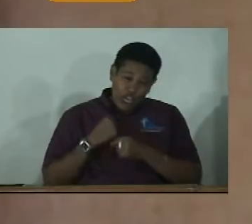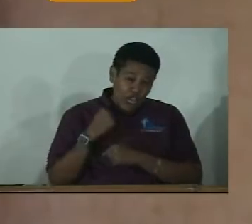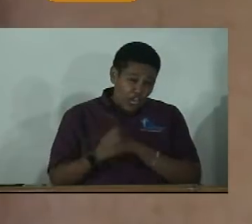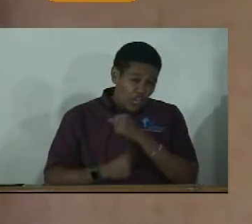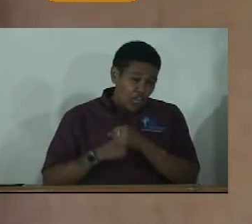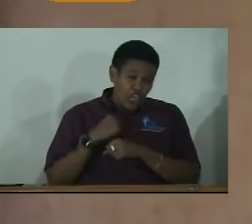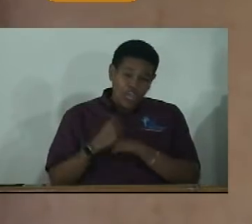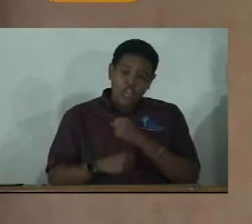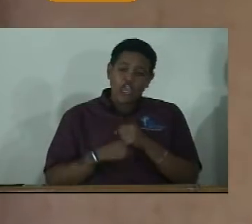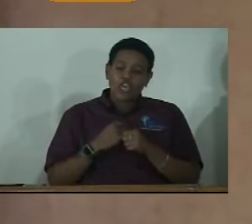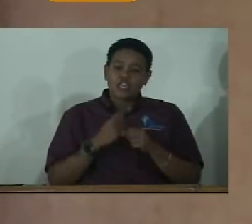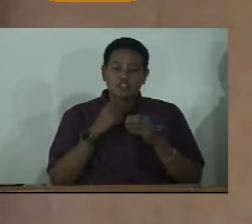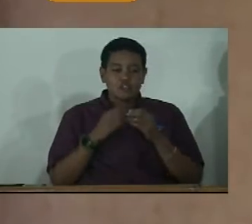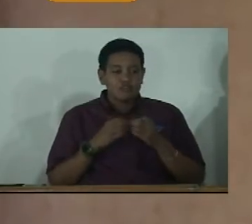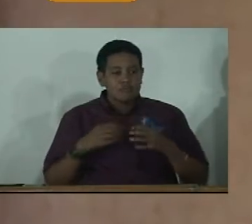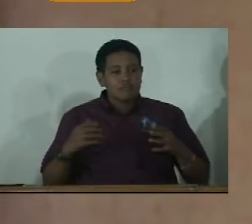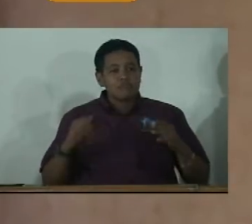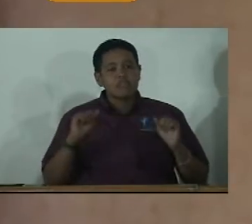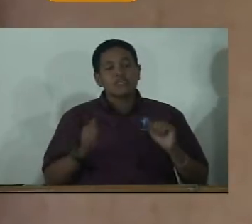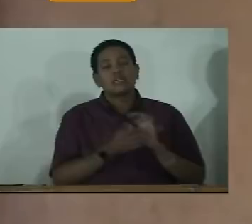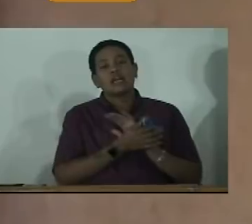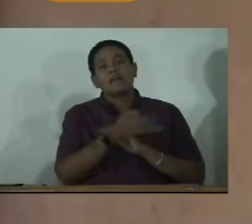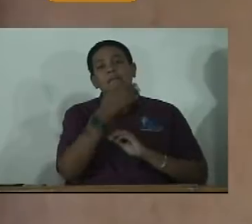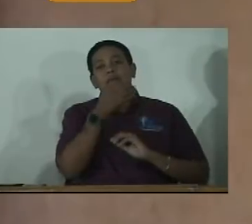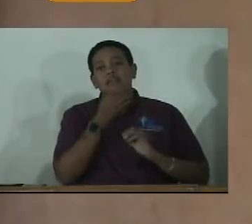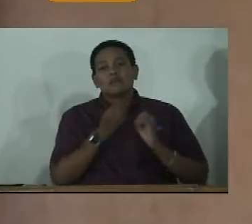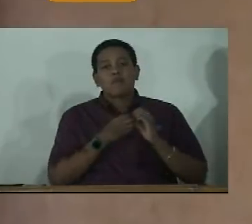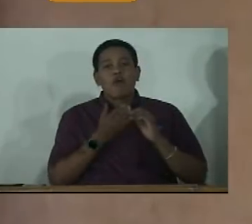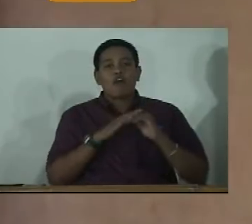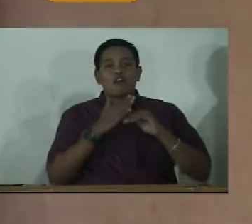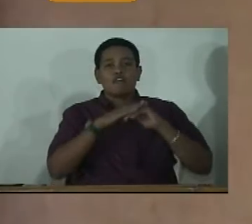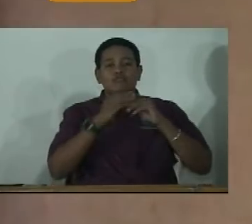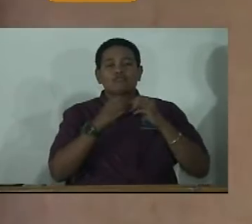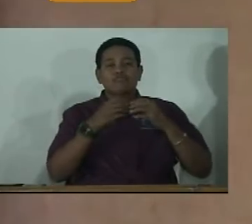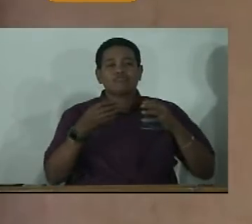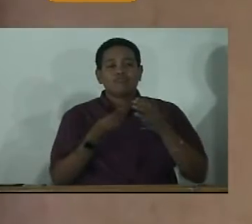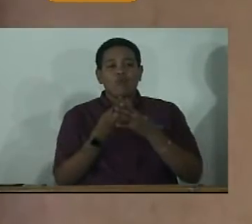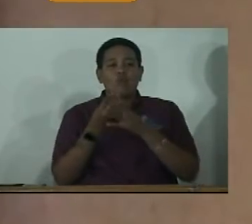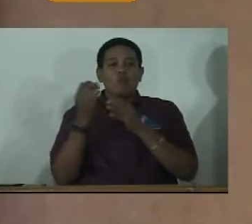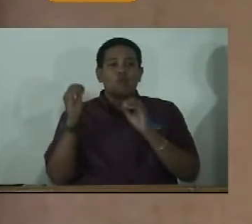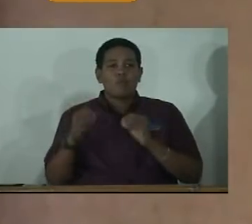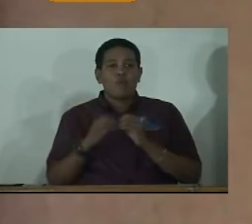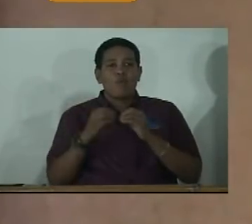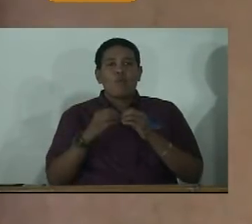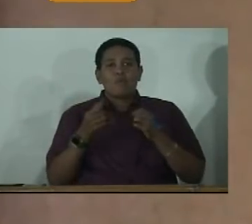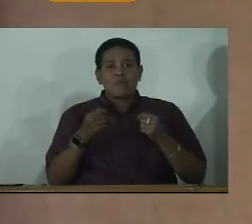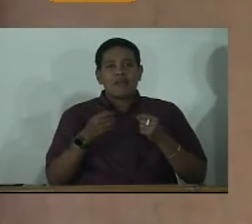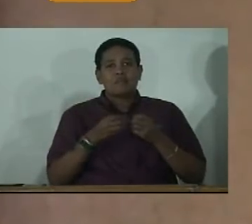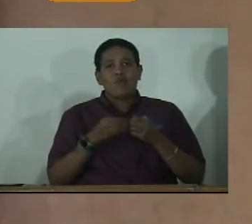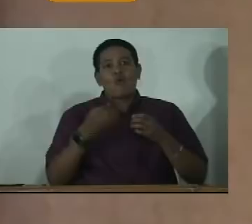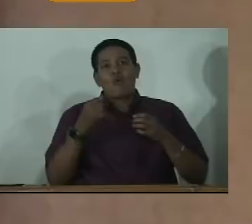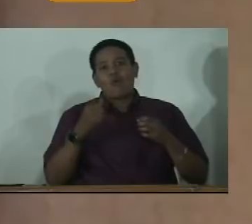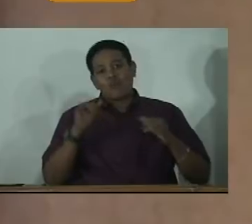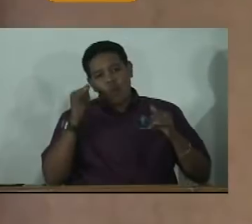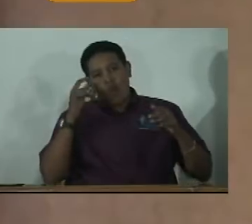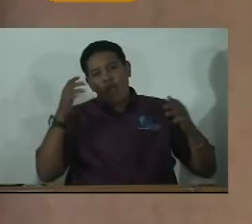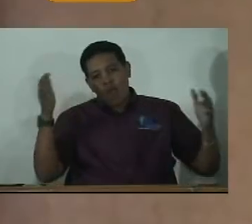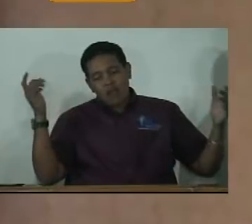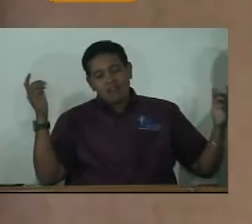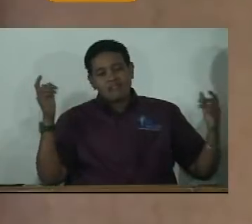the capacity and increase production. So that is why, Mr. President, the